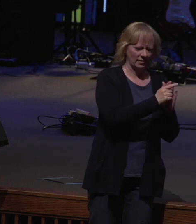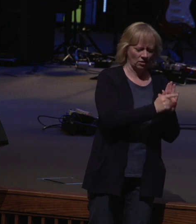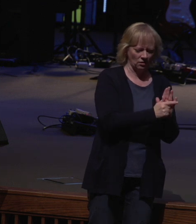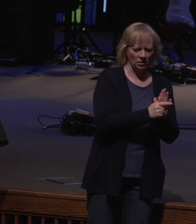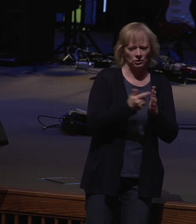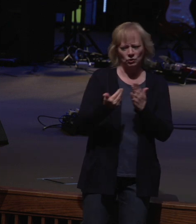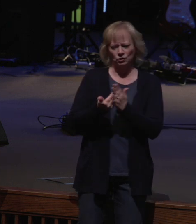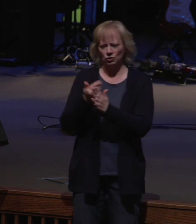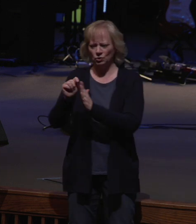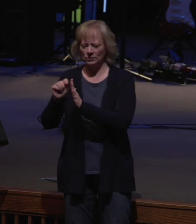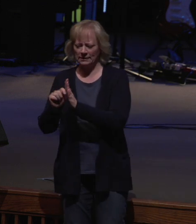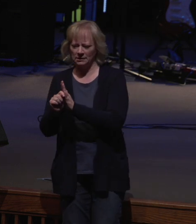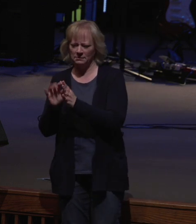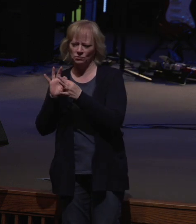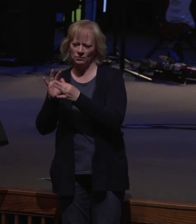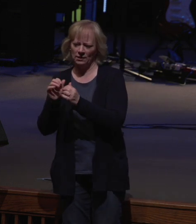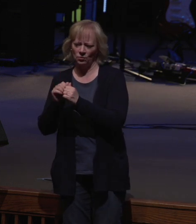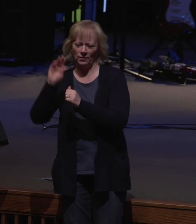grace.